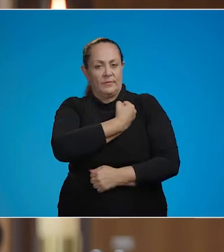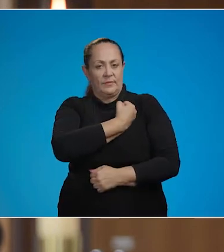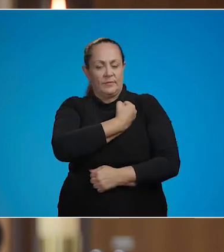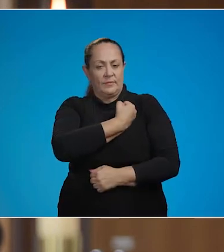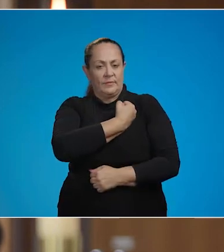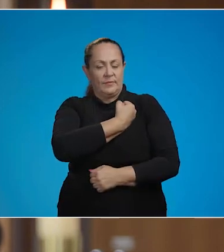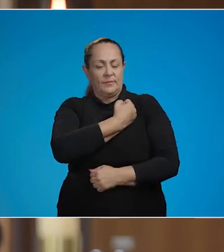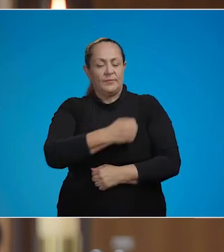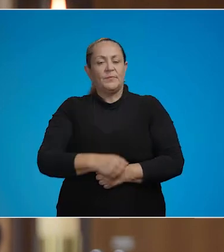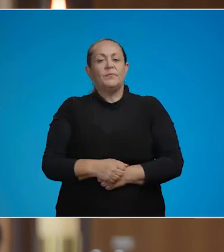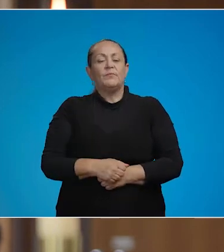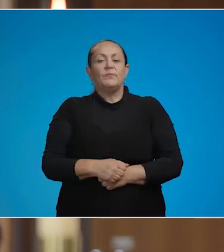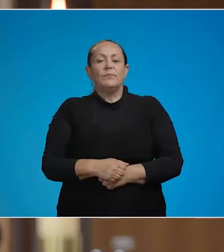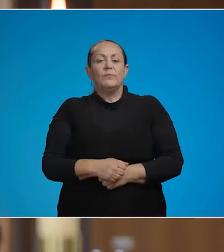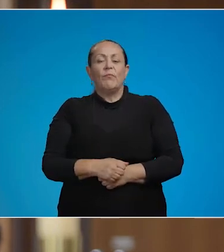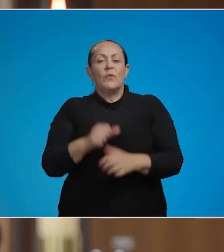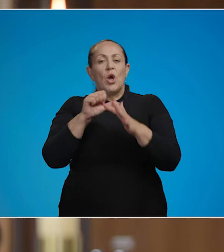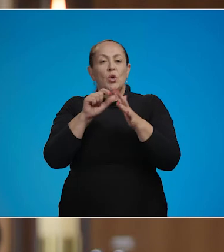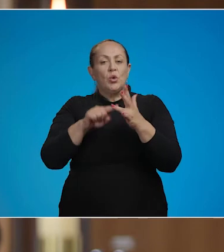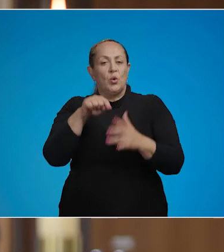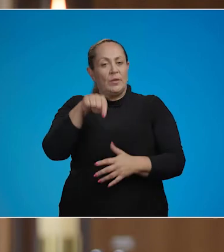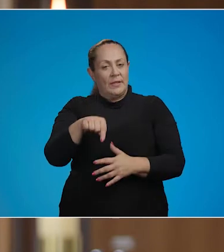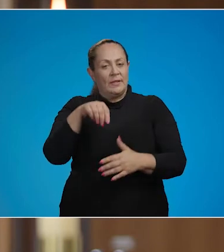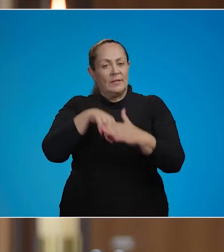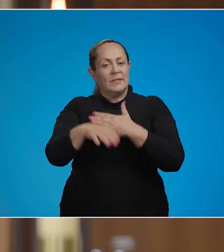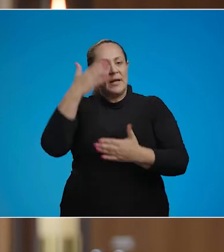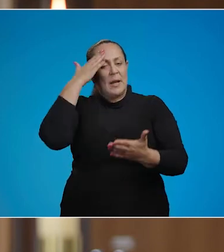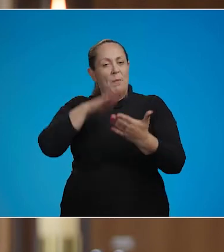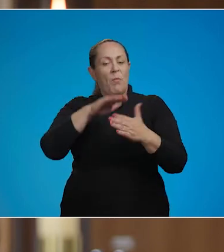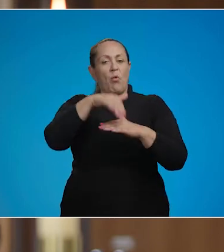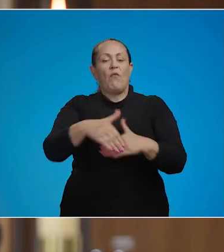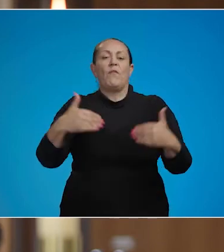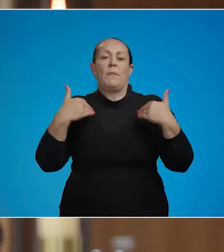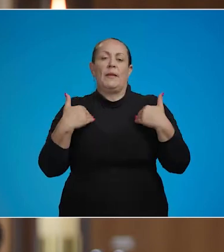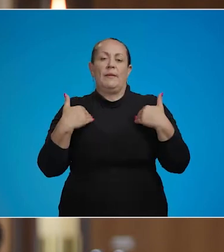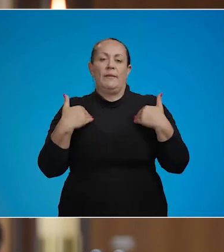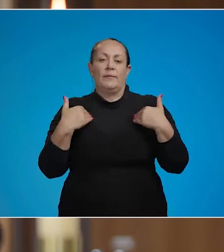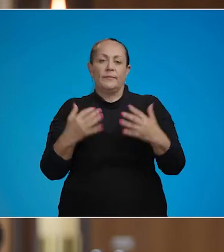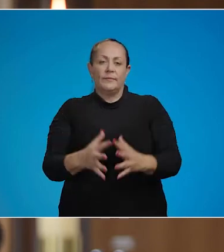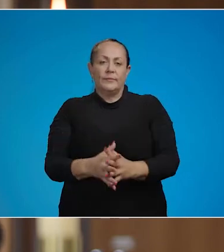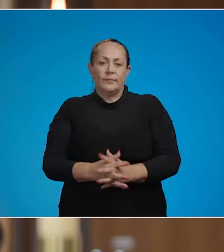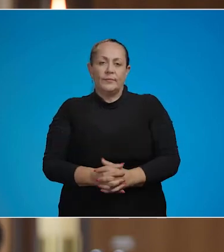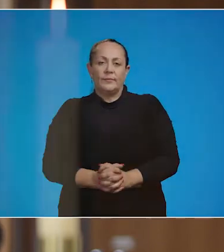of sins do this in memory of me